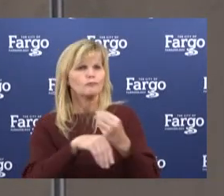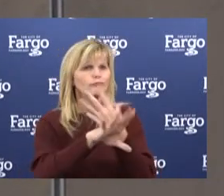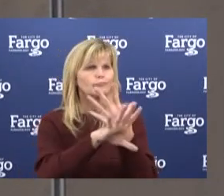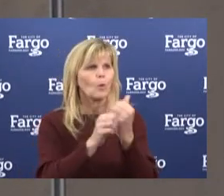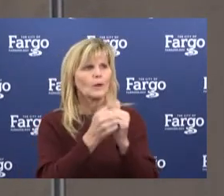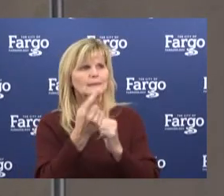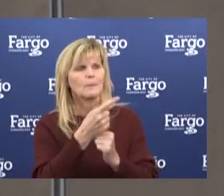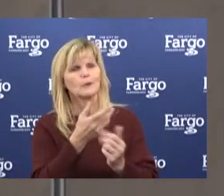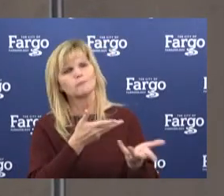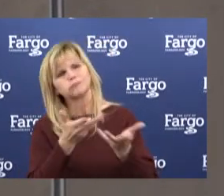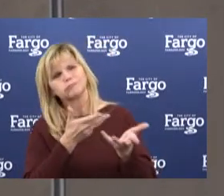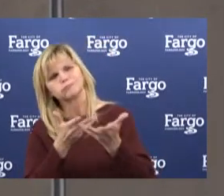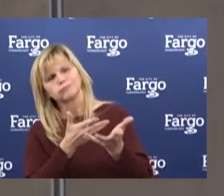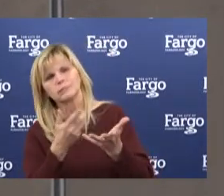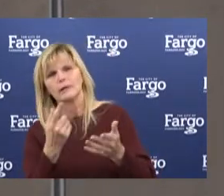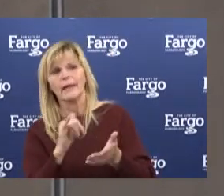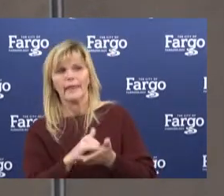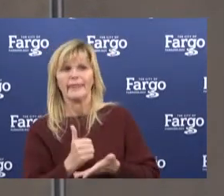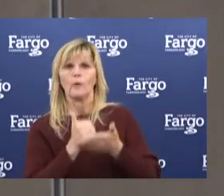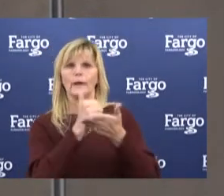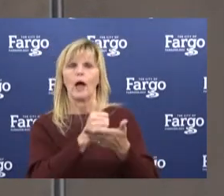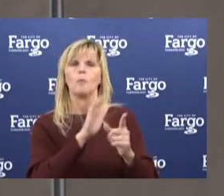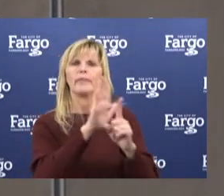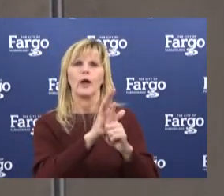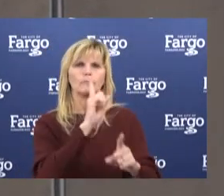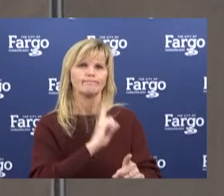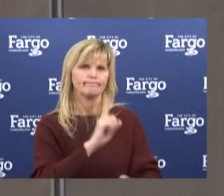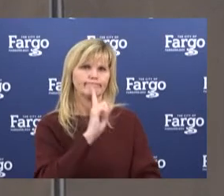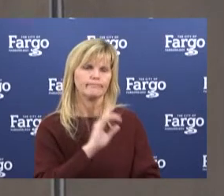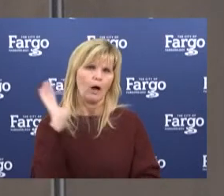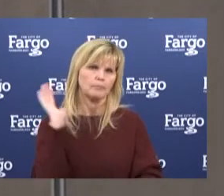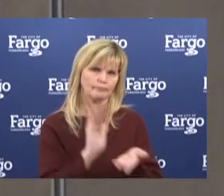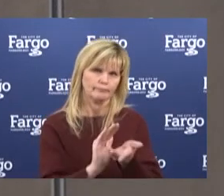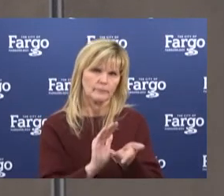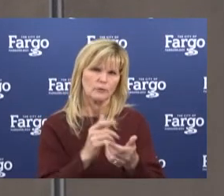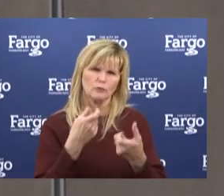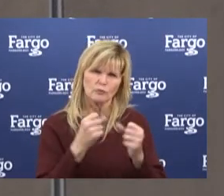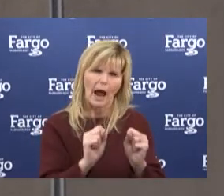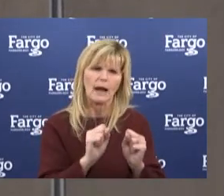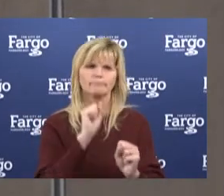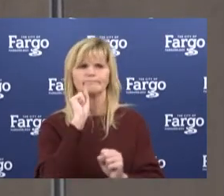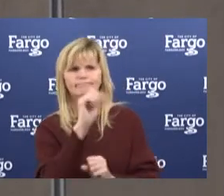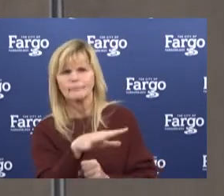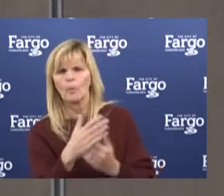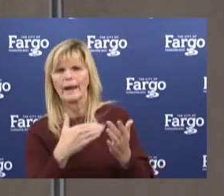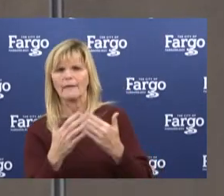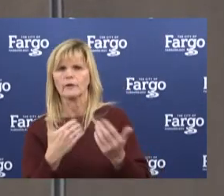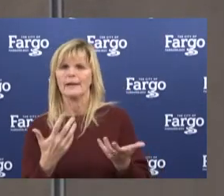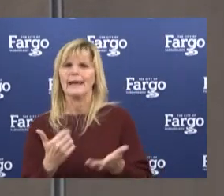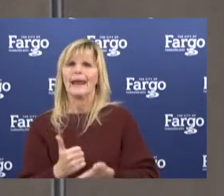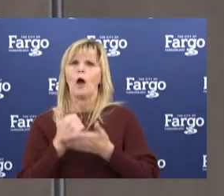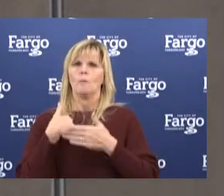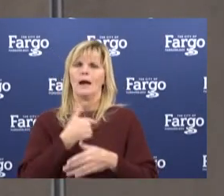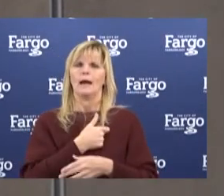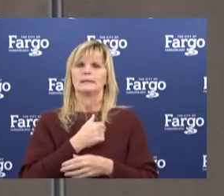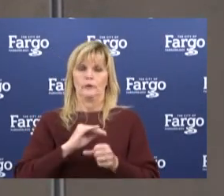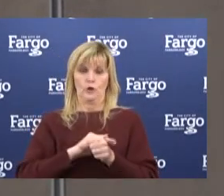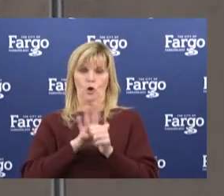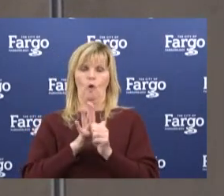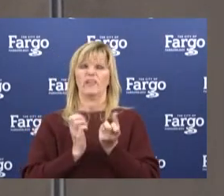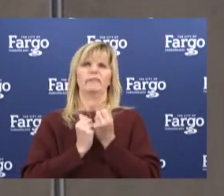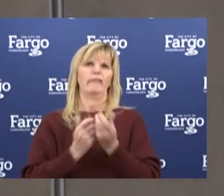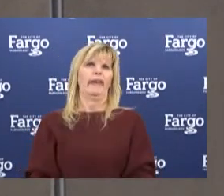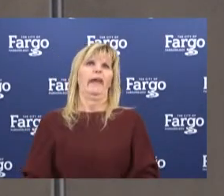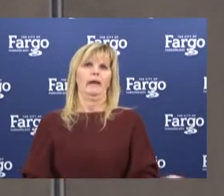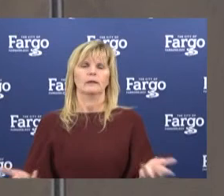somebody face-to-face. That's going to help isolation and also, I think, help our fatigue with this COVID, because a lot of the fatigue comes